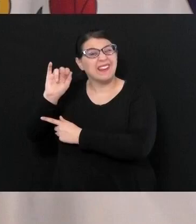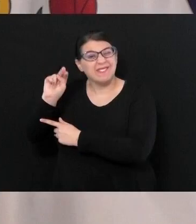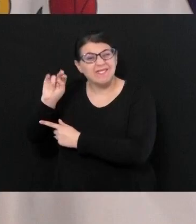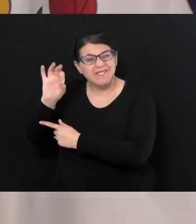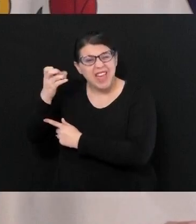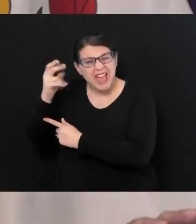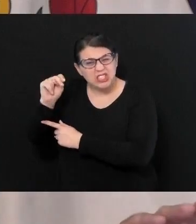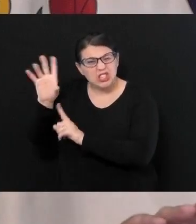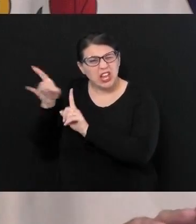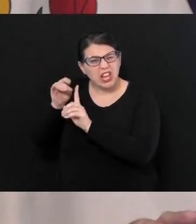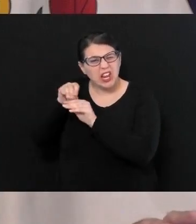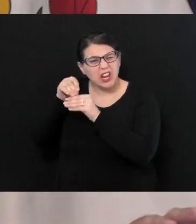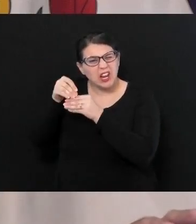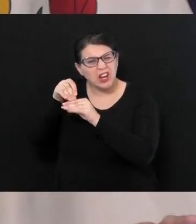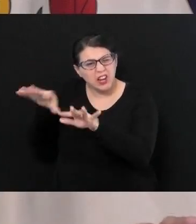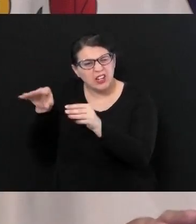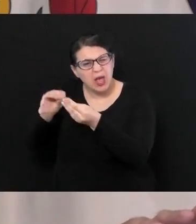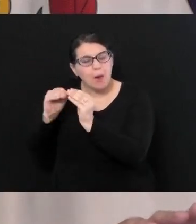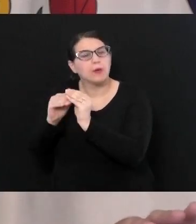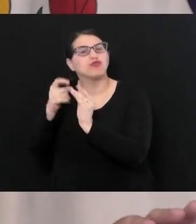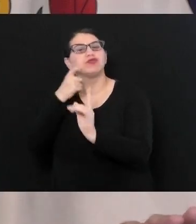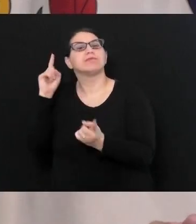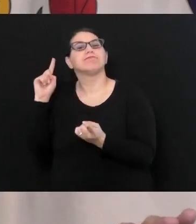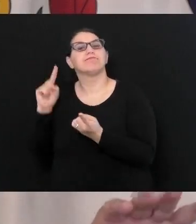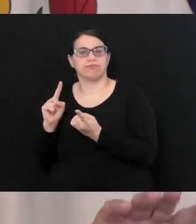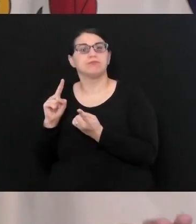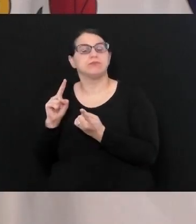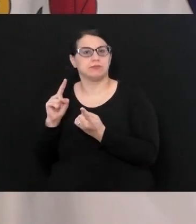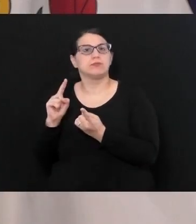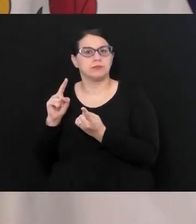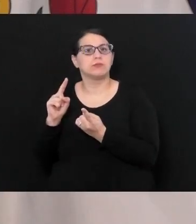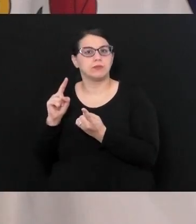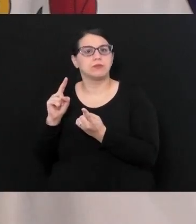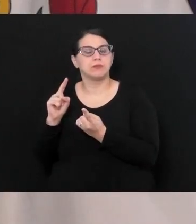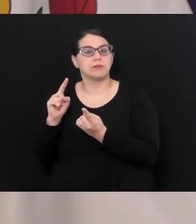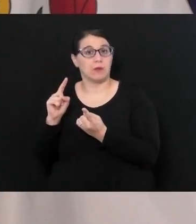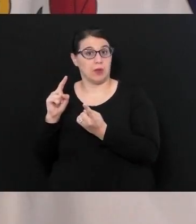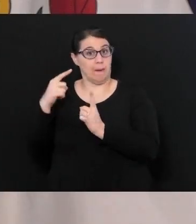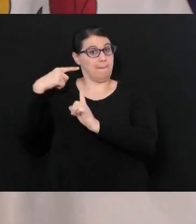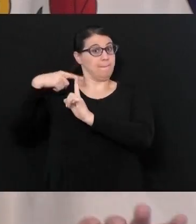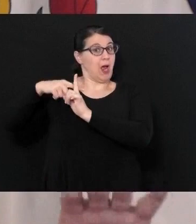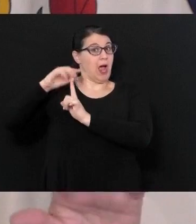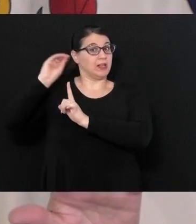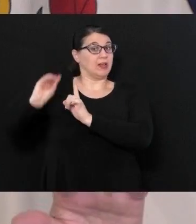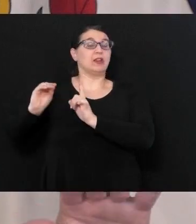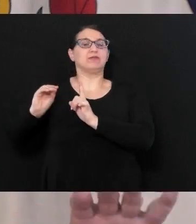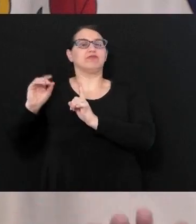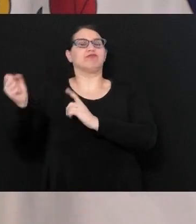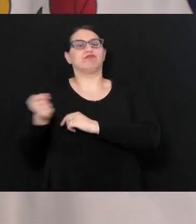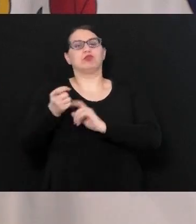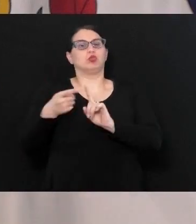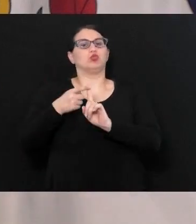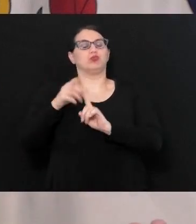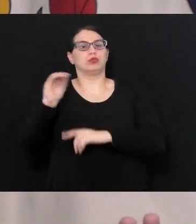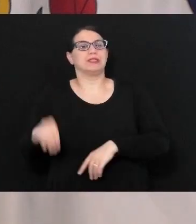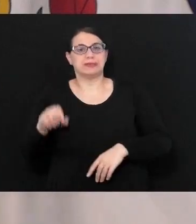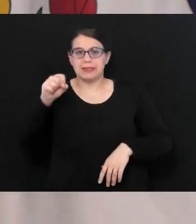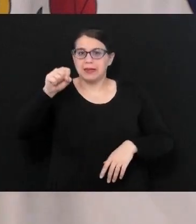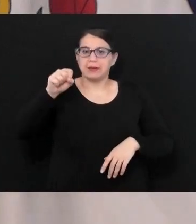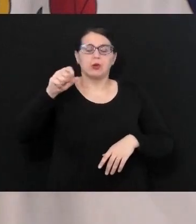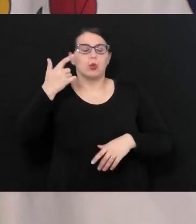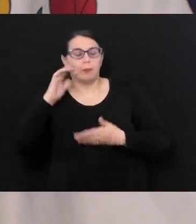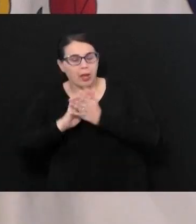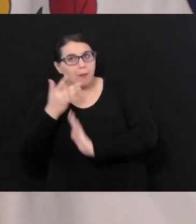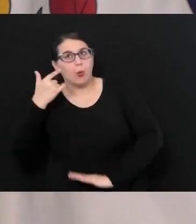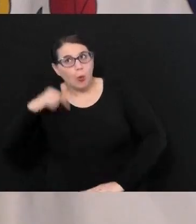little bit. Their positivity rating or percentage was put them in the goal, but their infection numbers started